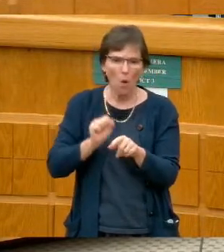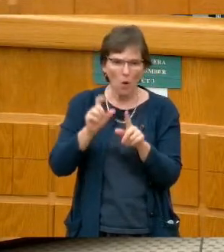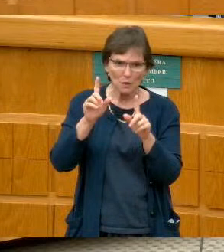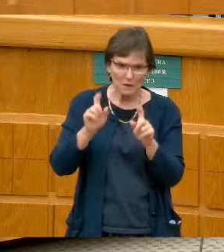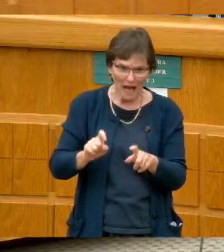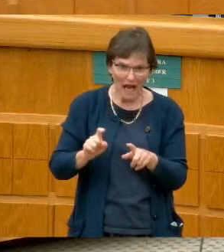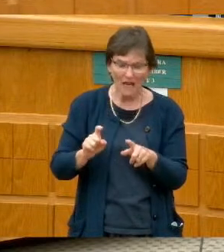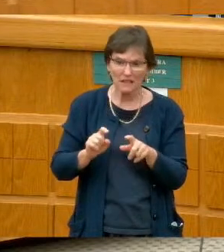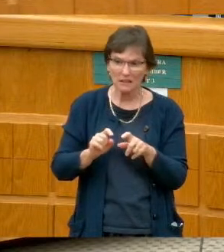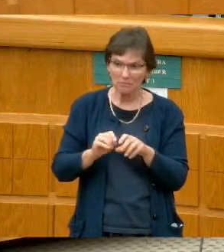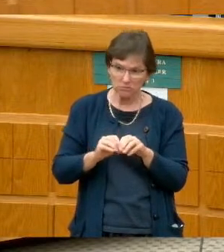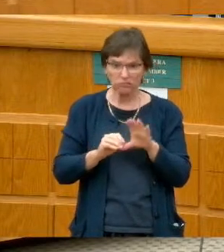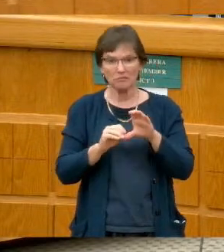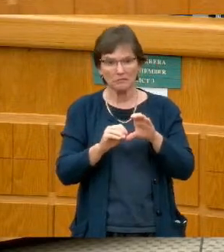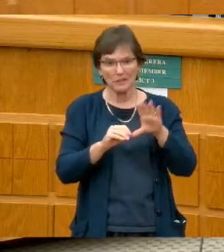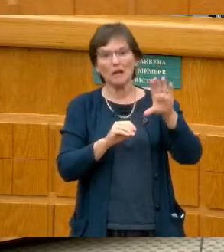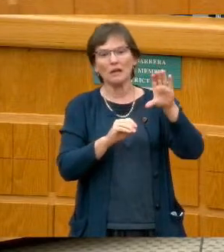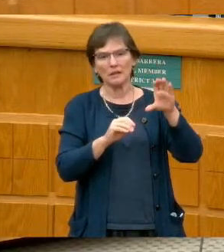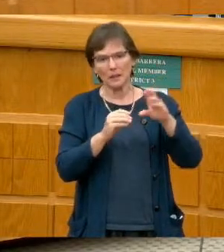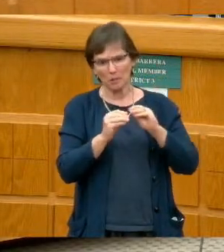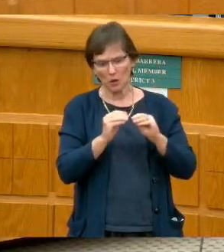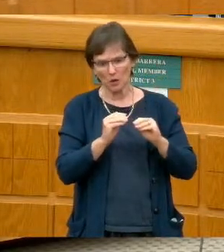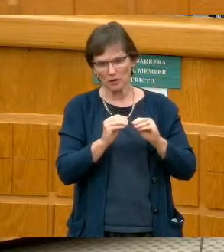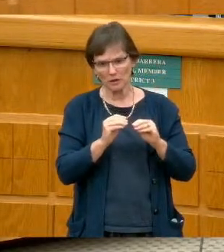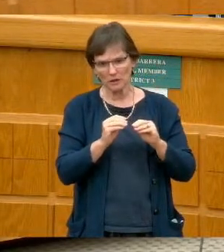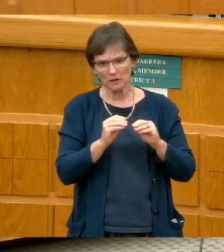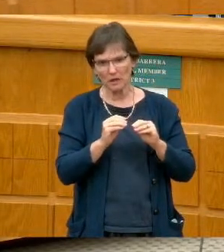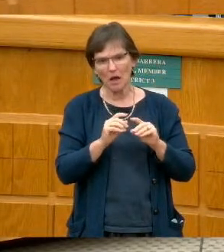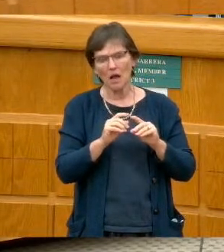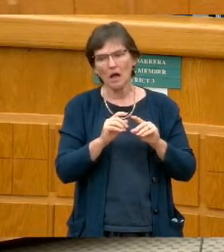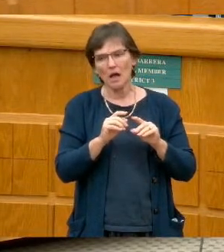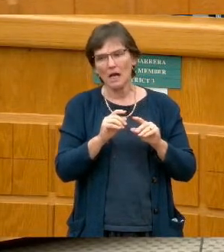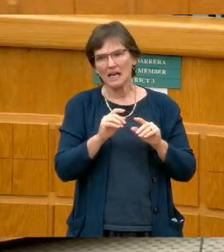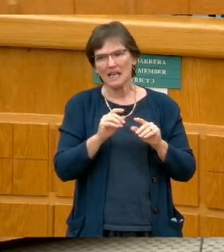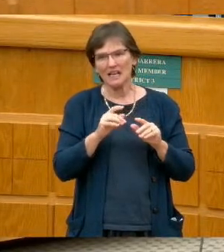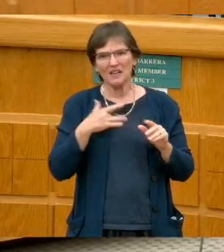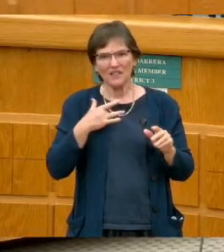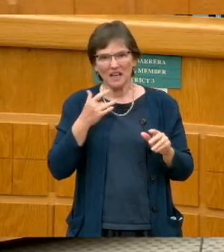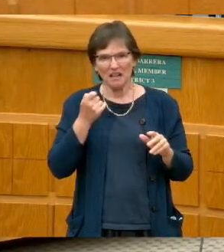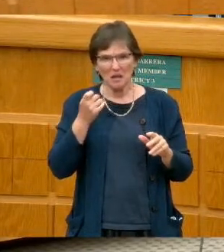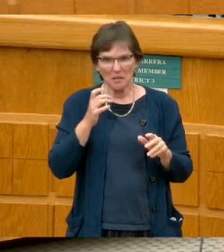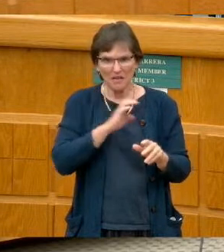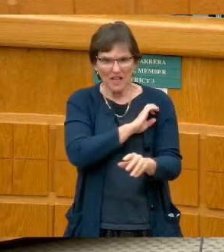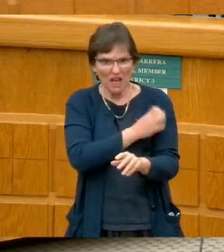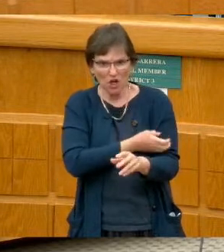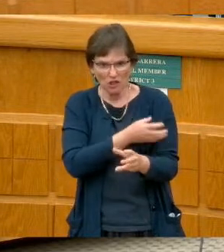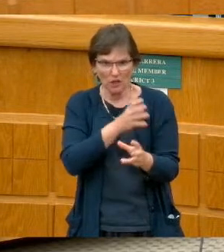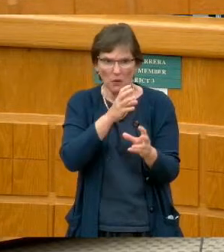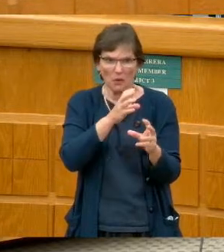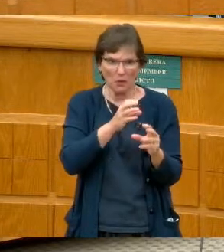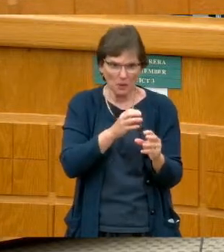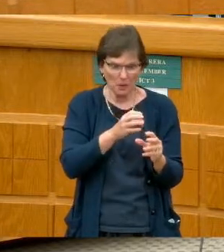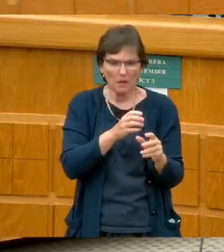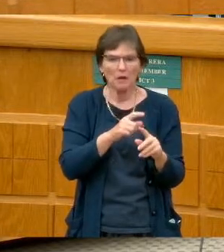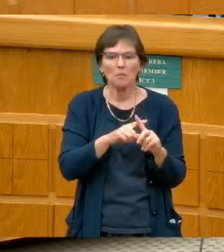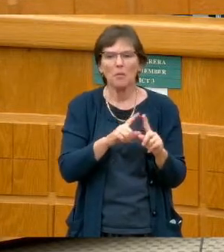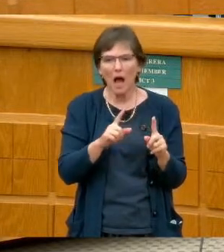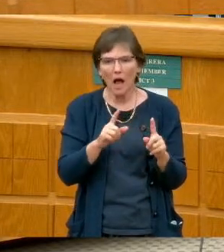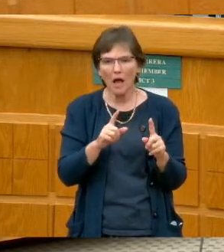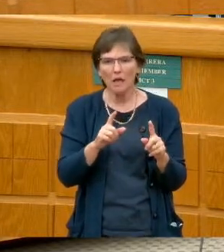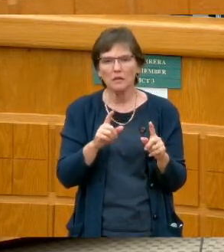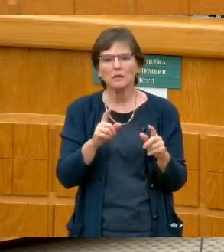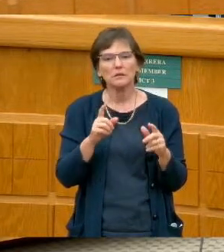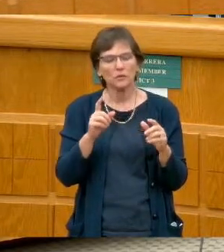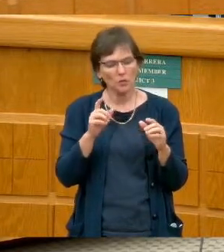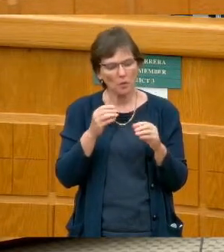out of the balloon to get those data dumps Sunday and Monday, but we're moving forward and we're moving downward, which